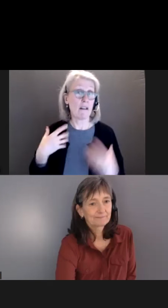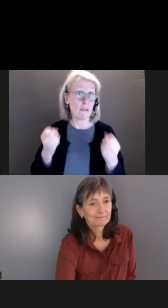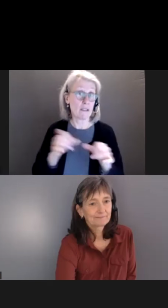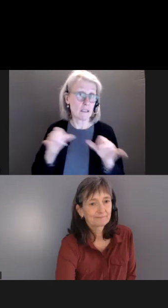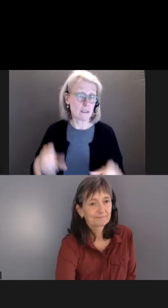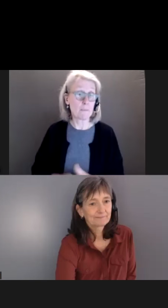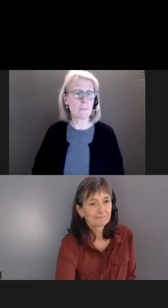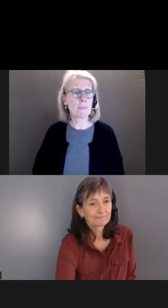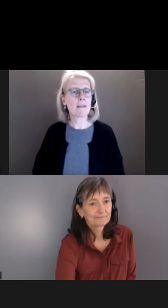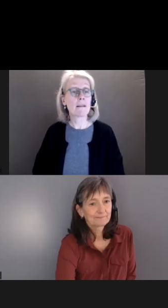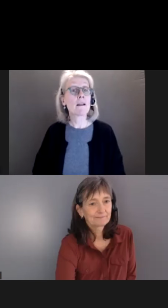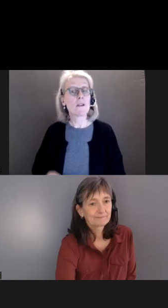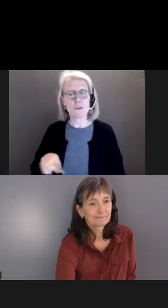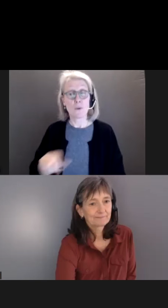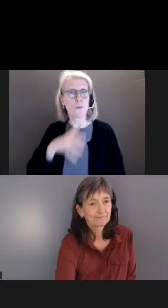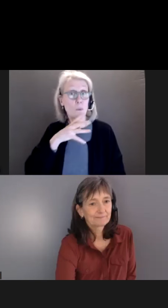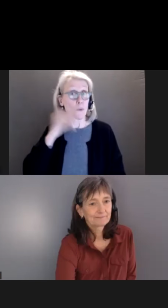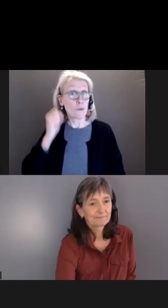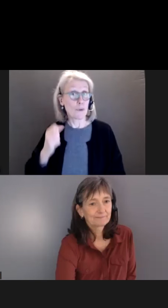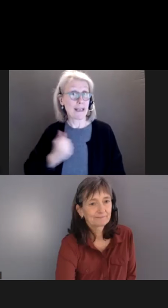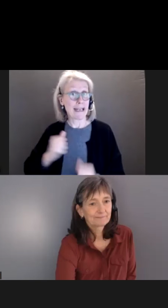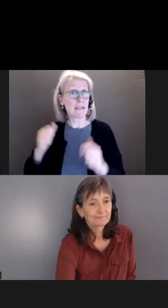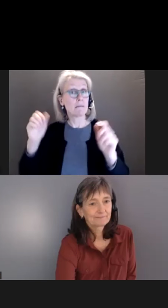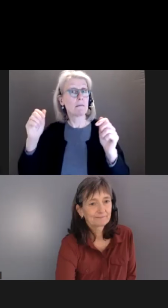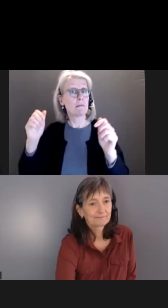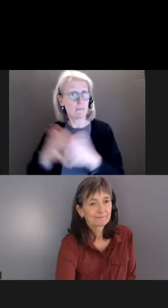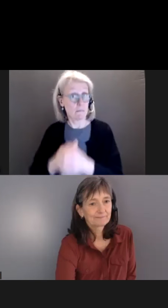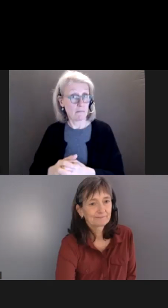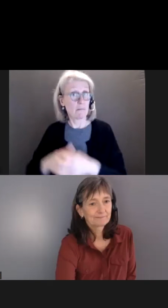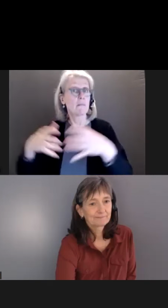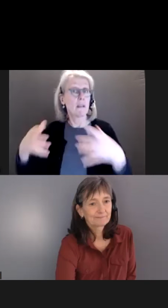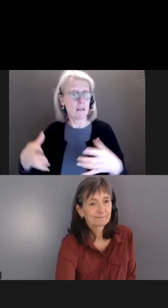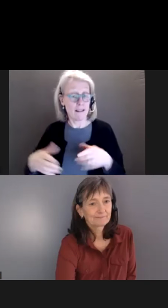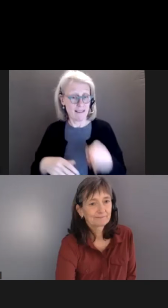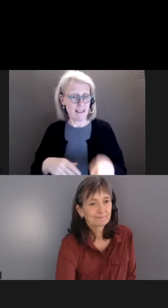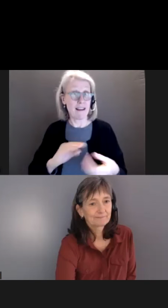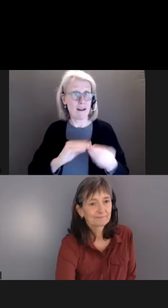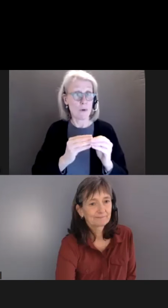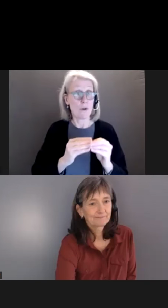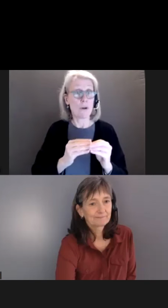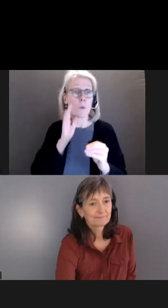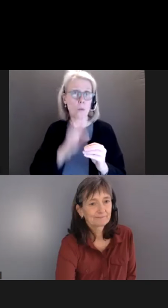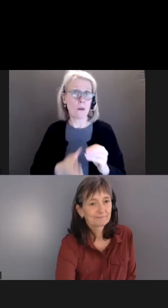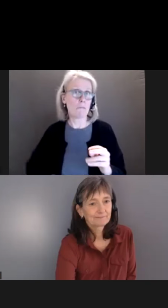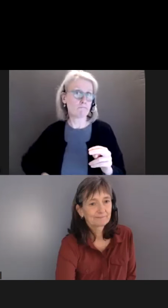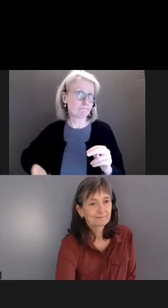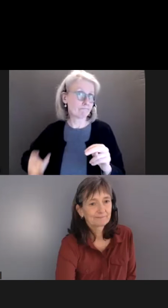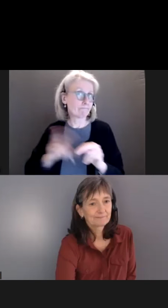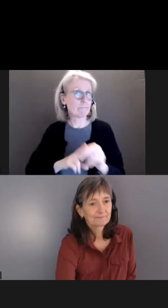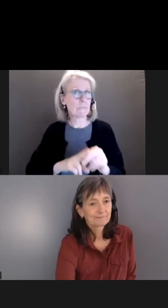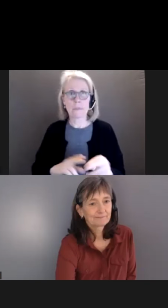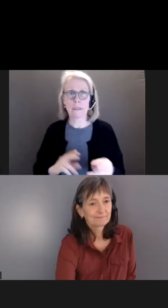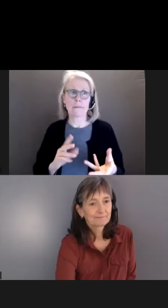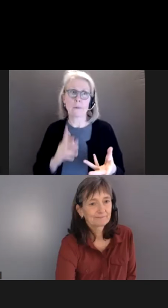older Canadians with chronic health conditions increases in the coming years, unpaid caregiver support will become an even more important